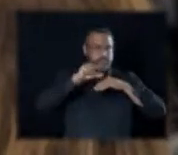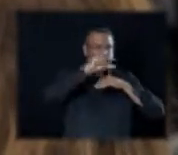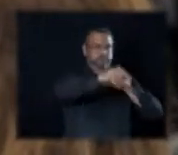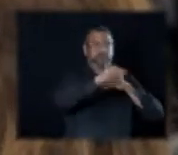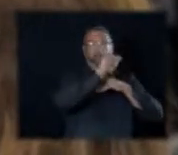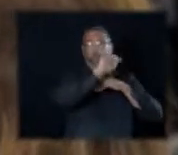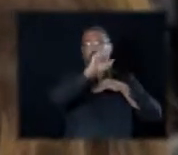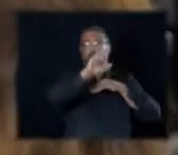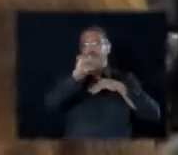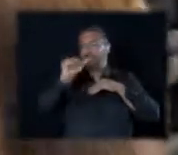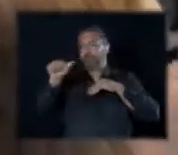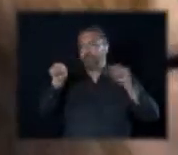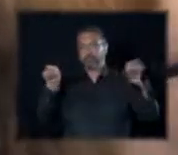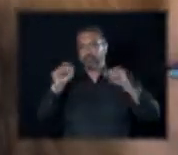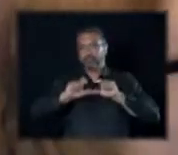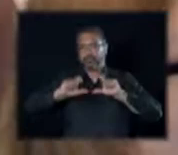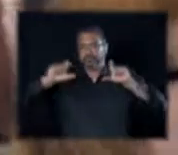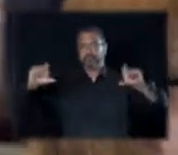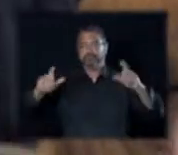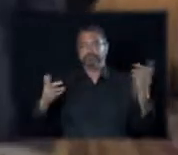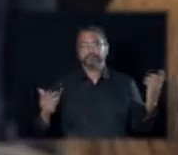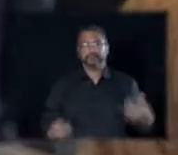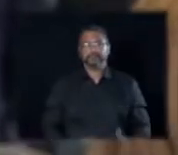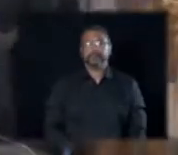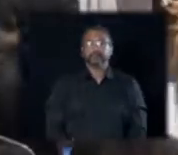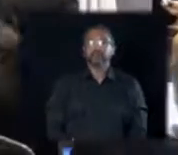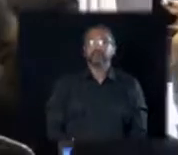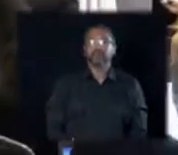Specific Prepa and Praza.